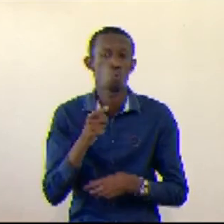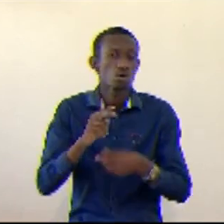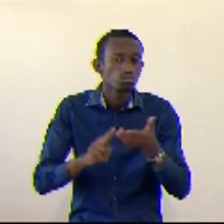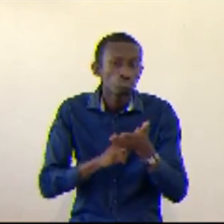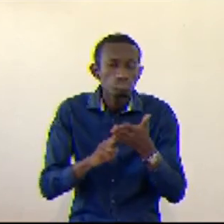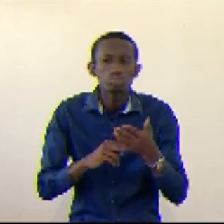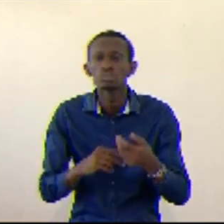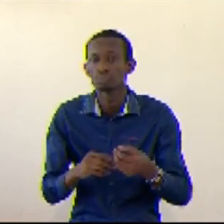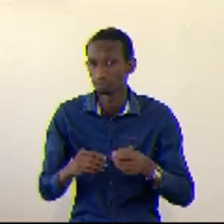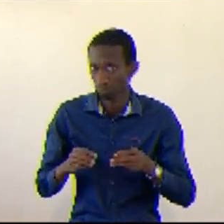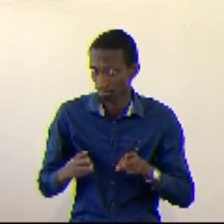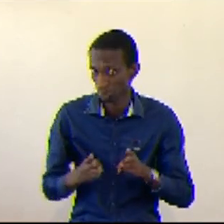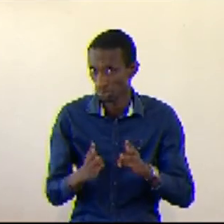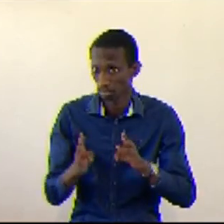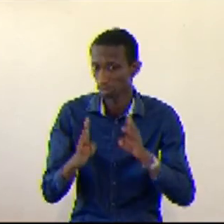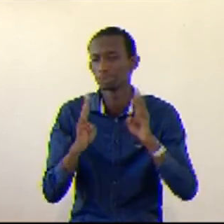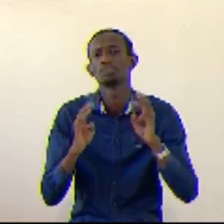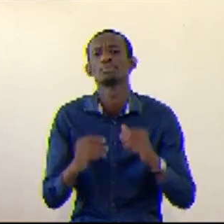it yourself.